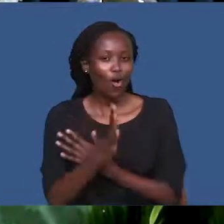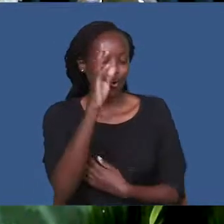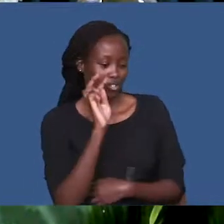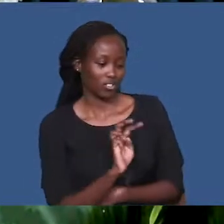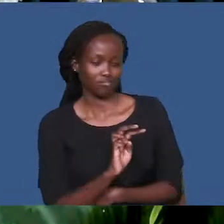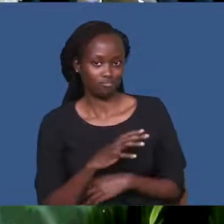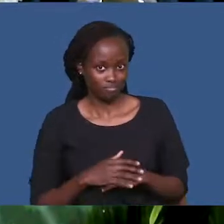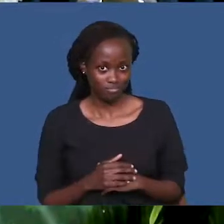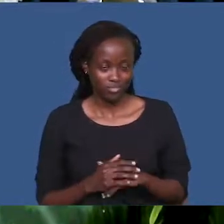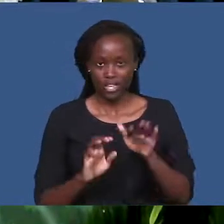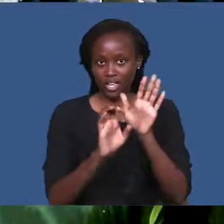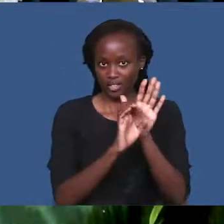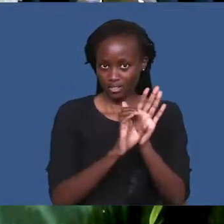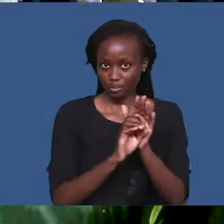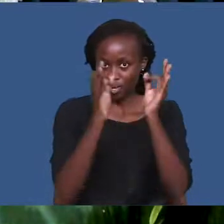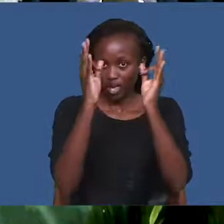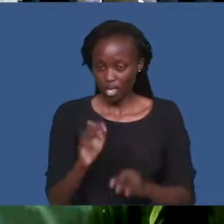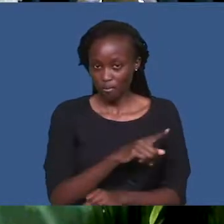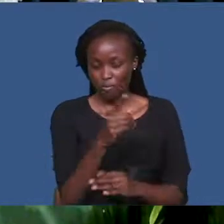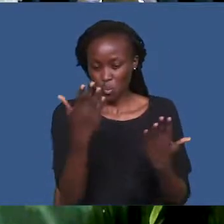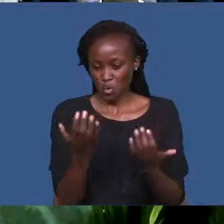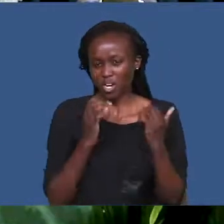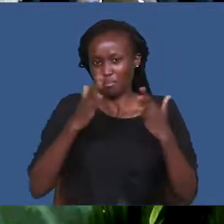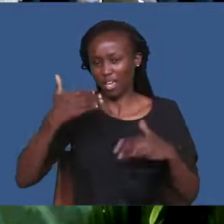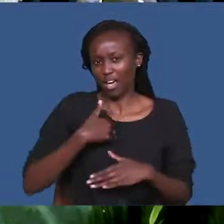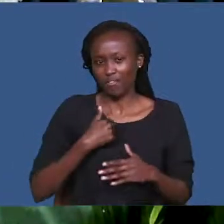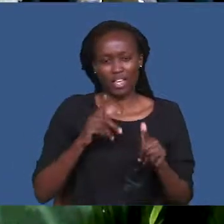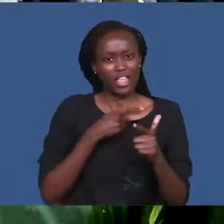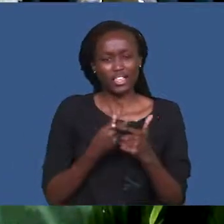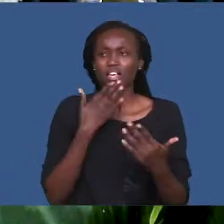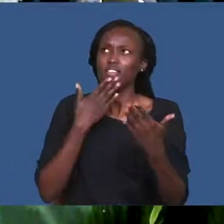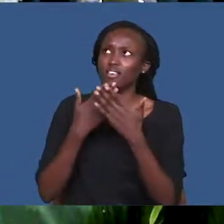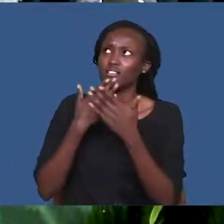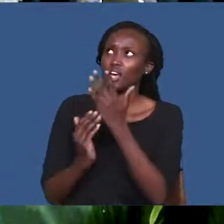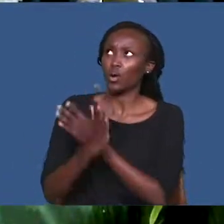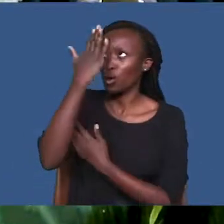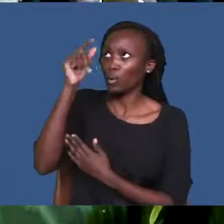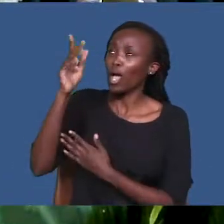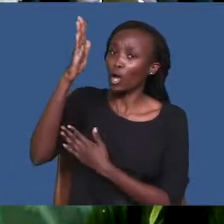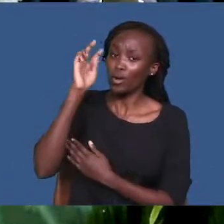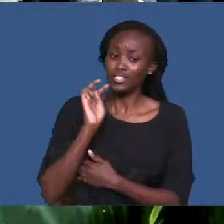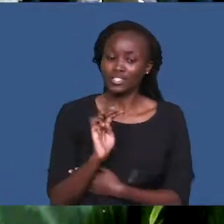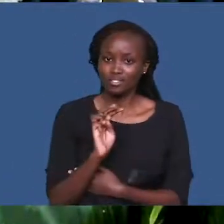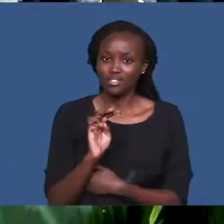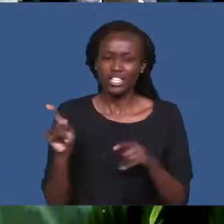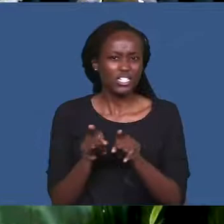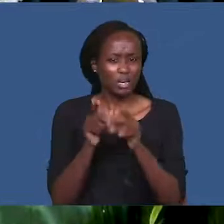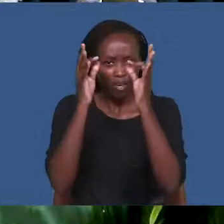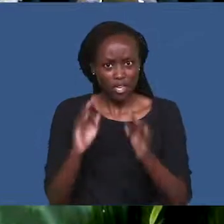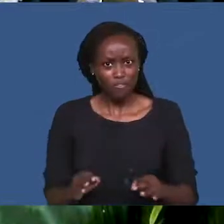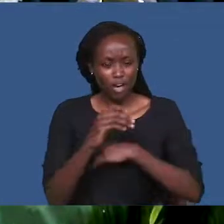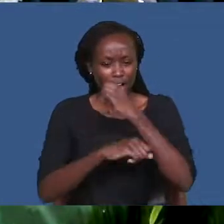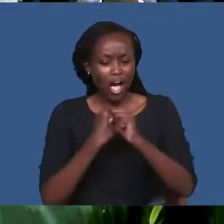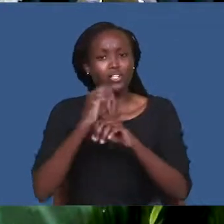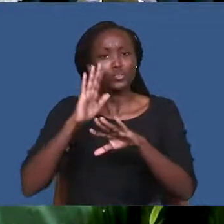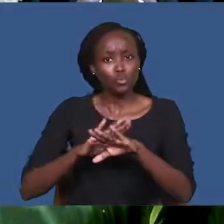and I'm thankful for God, to God, that God can see me. If I'm doing something good, I am grateful to God because he